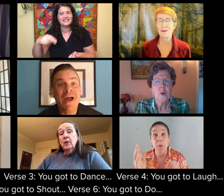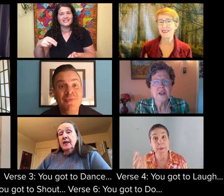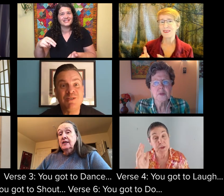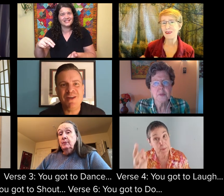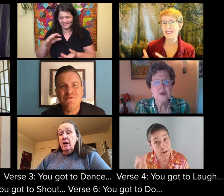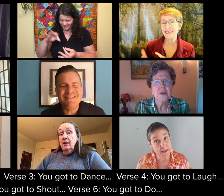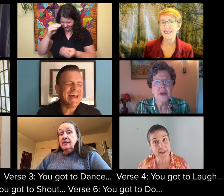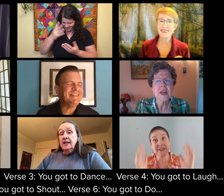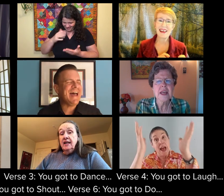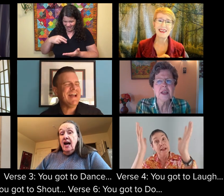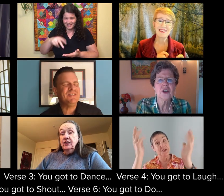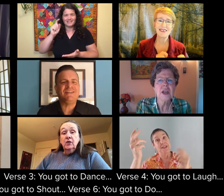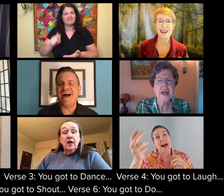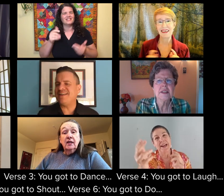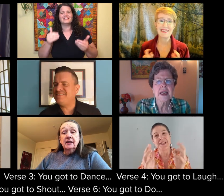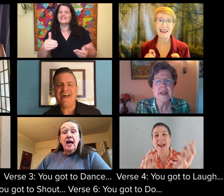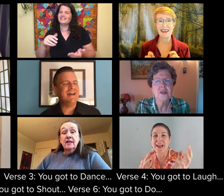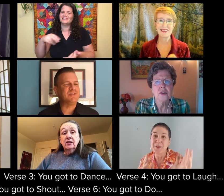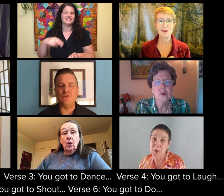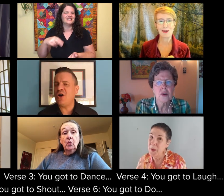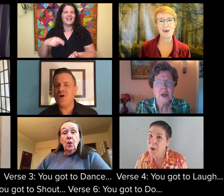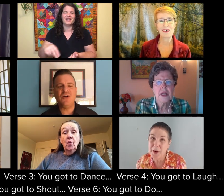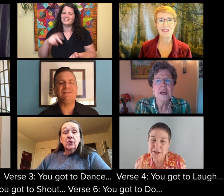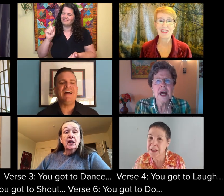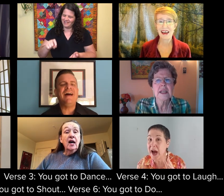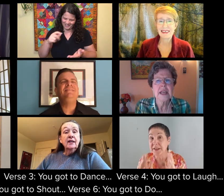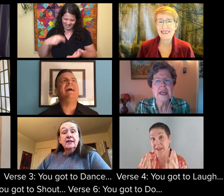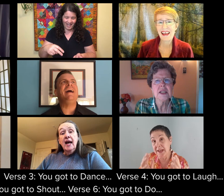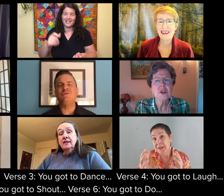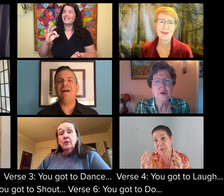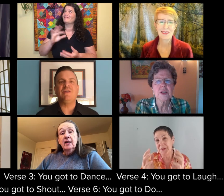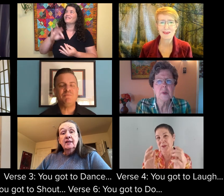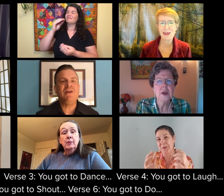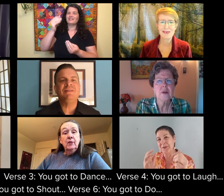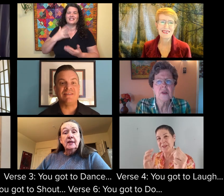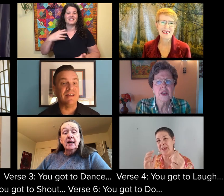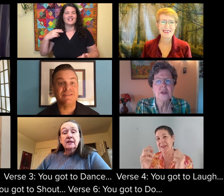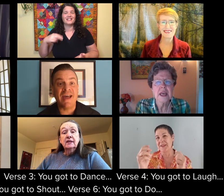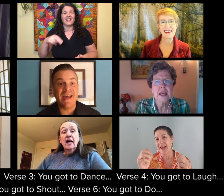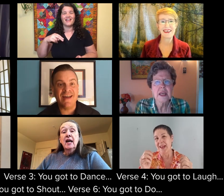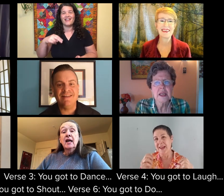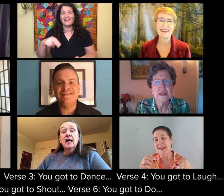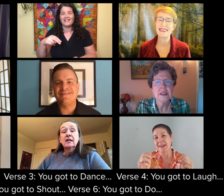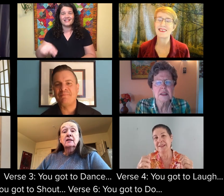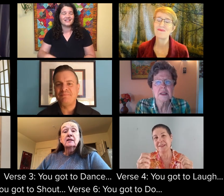dance. When the Spirit says dance, you gotta dance, oh Lord. You gotta dance when the Spirit says